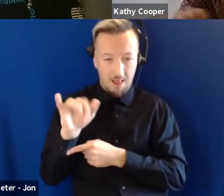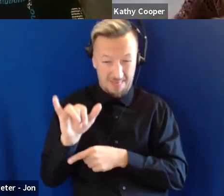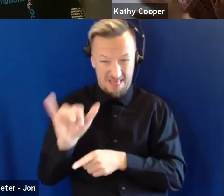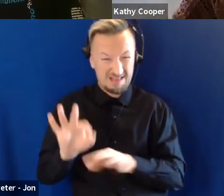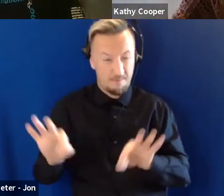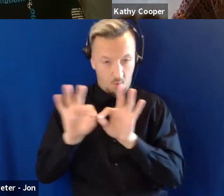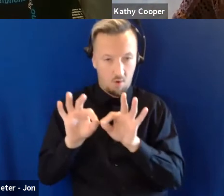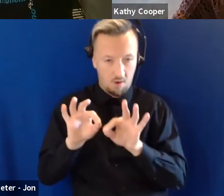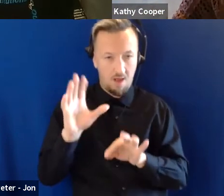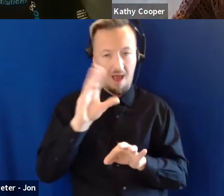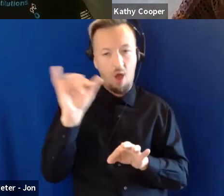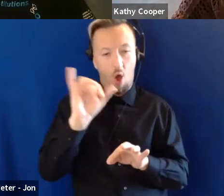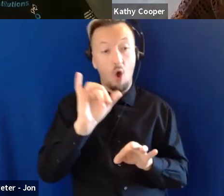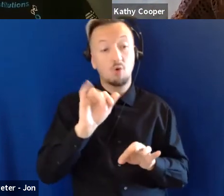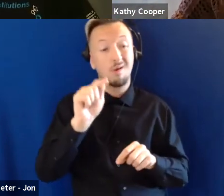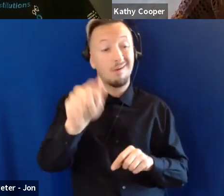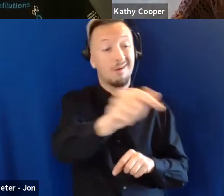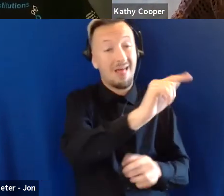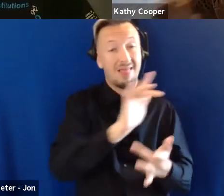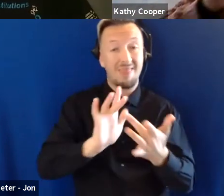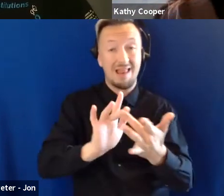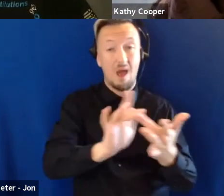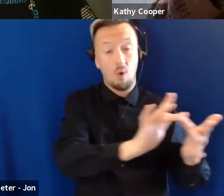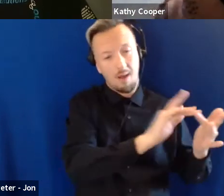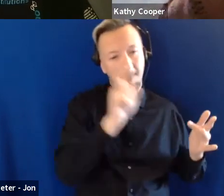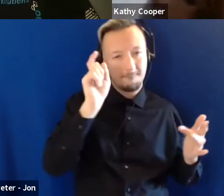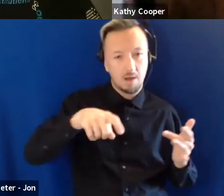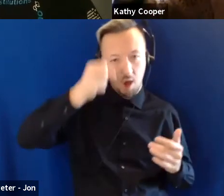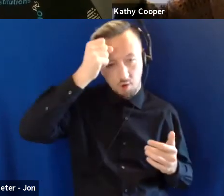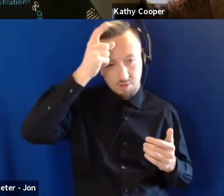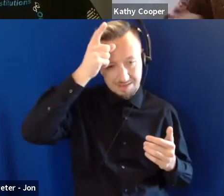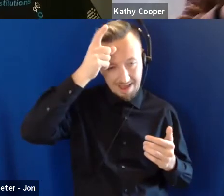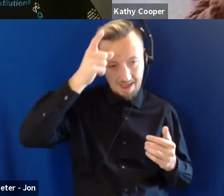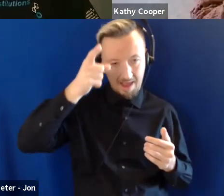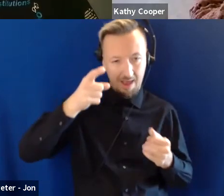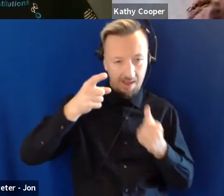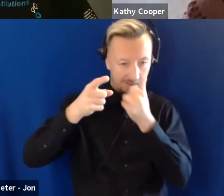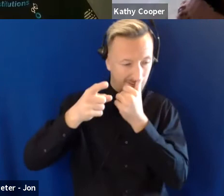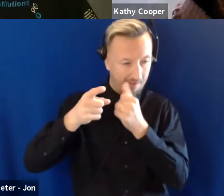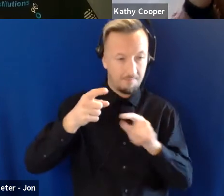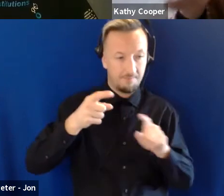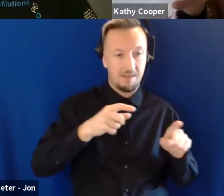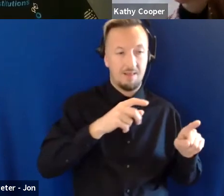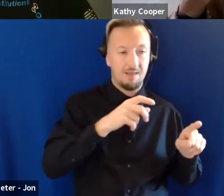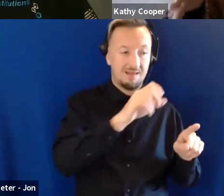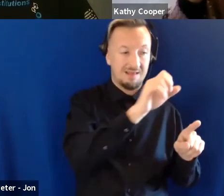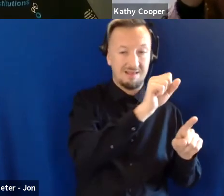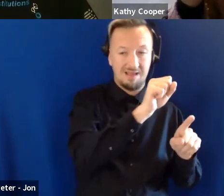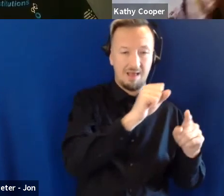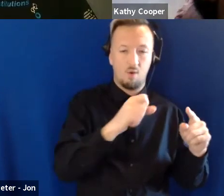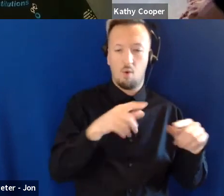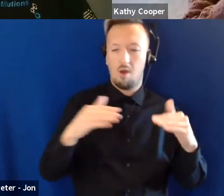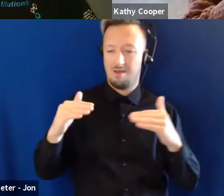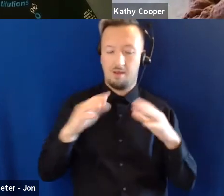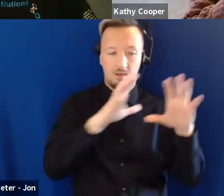your network has to understand that your peers, the CILs are peers to the SILC, the SILC